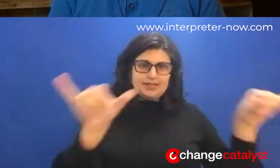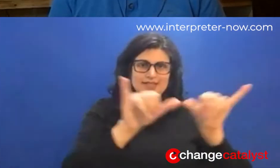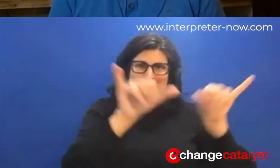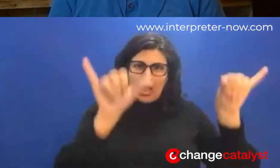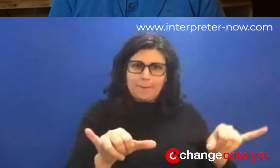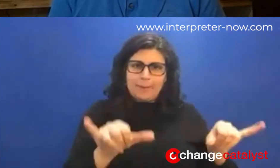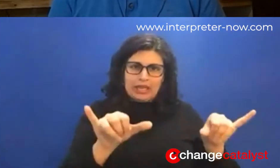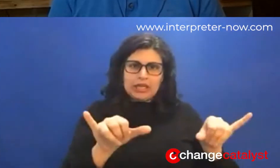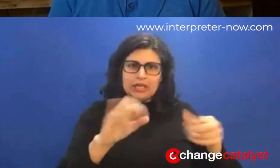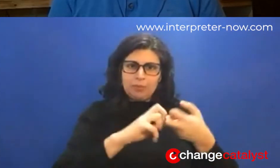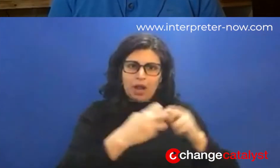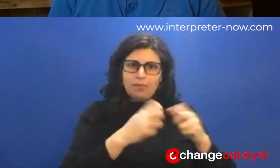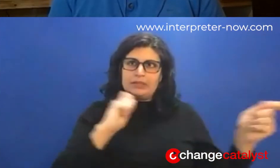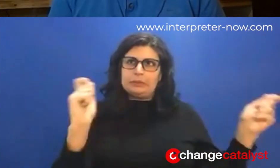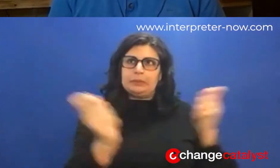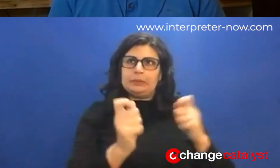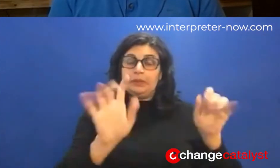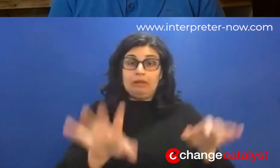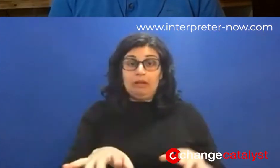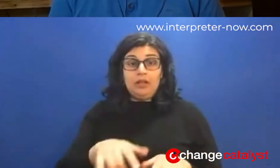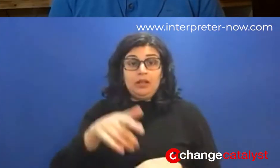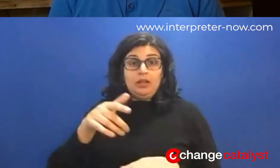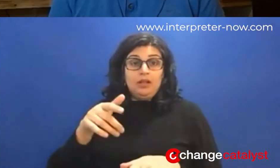change. Another is